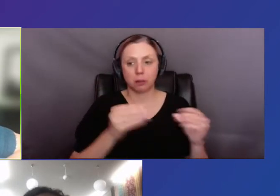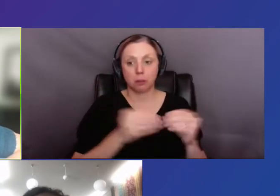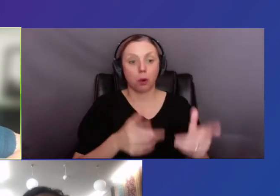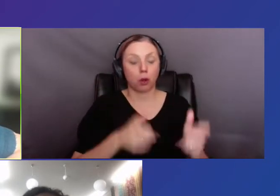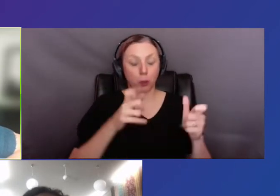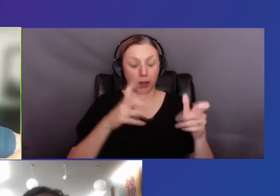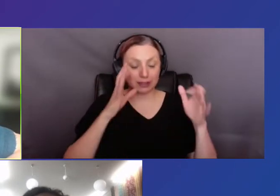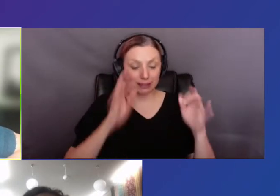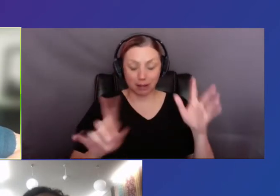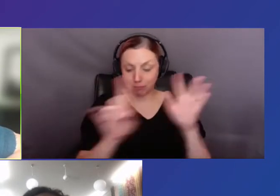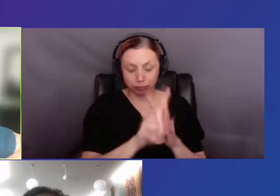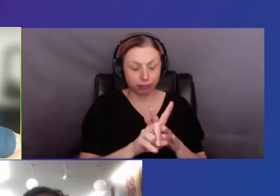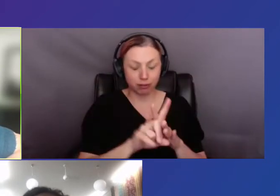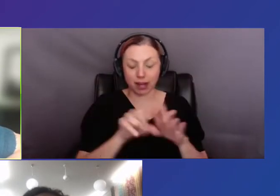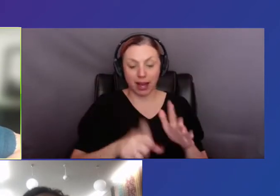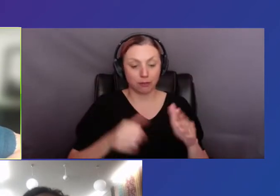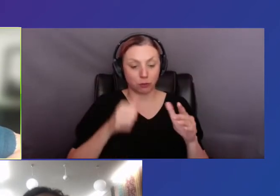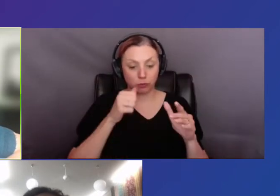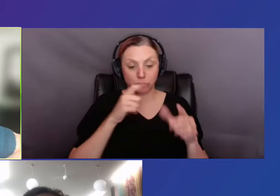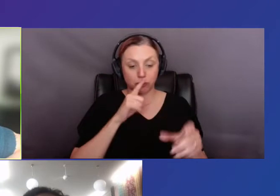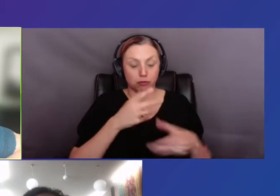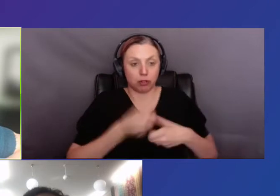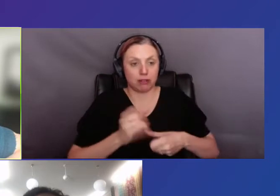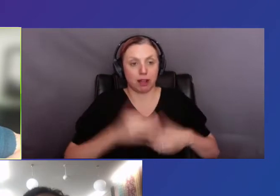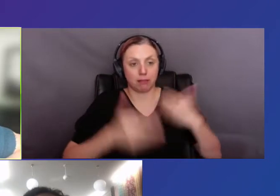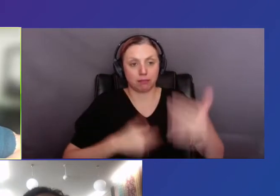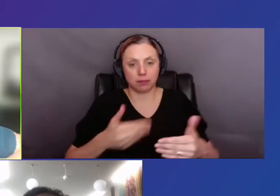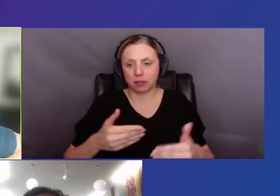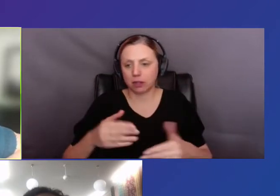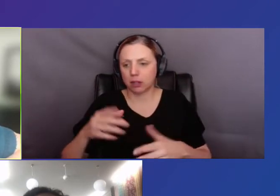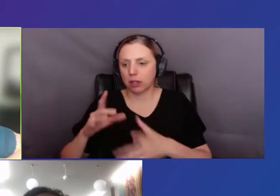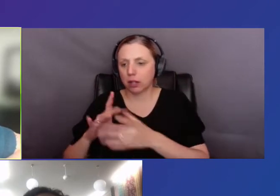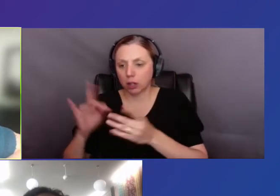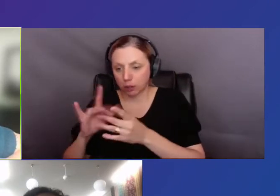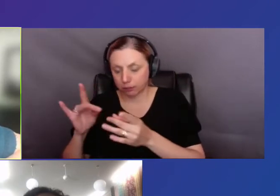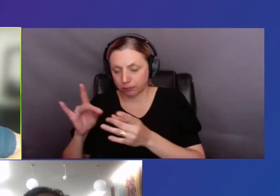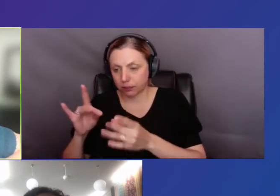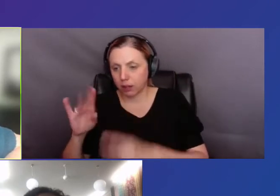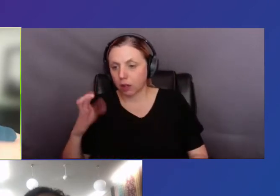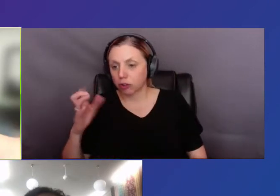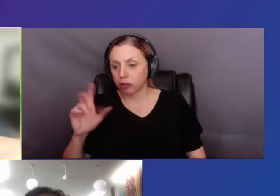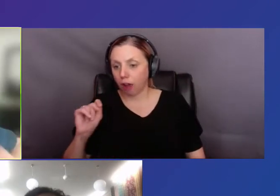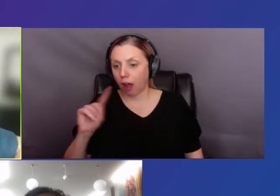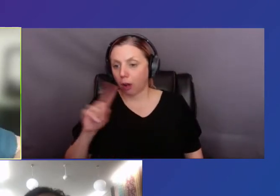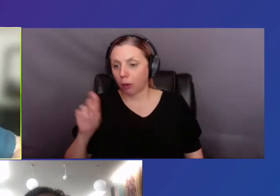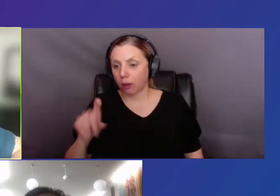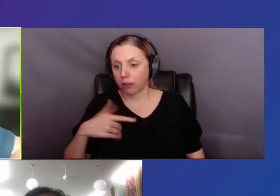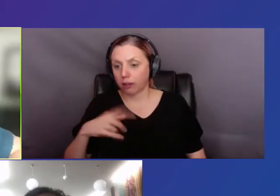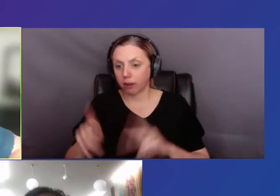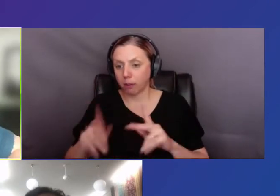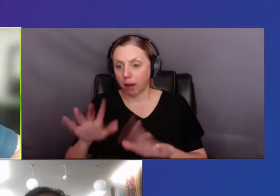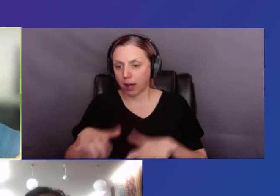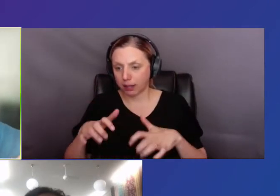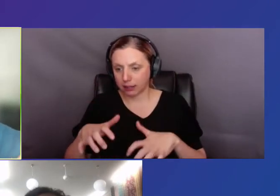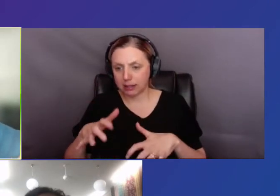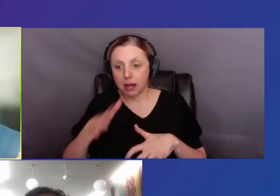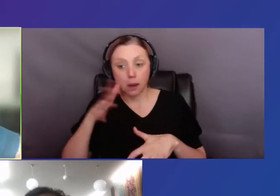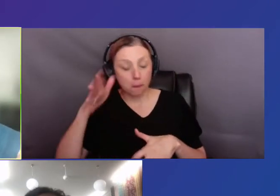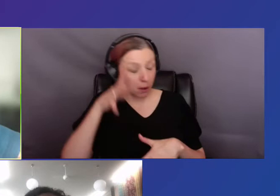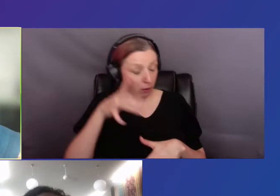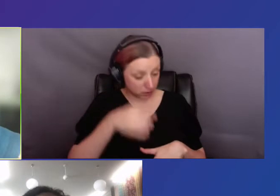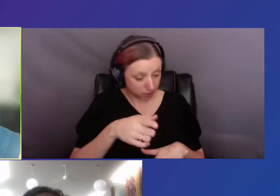Question from the audience: has parenting changed the relationship between you and your dancers, or how you work with them? And Makeda, I know you have a question as